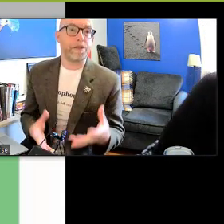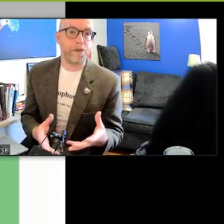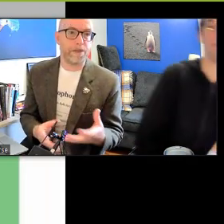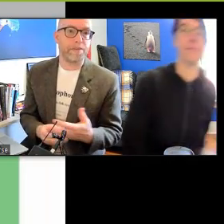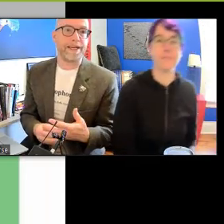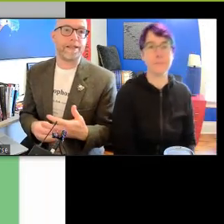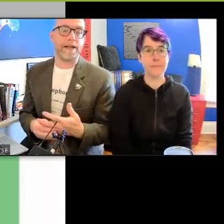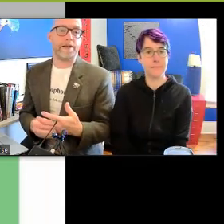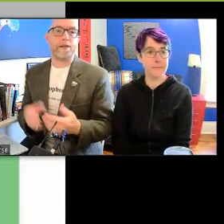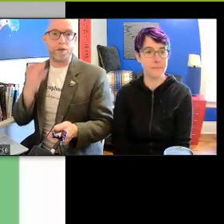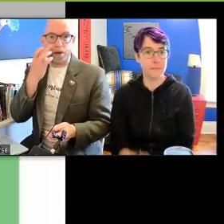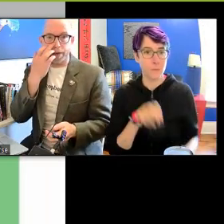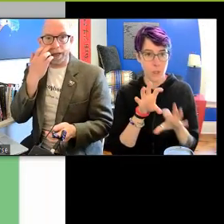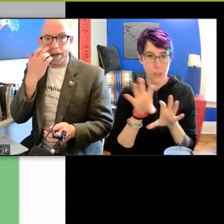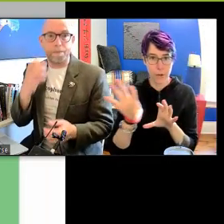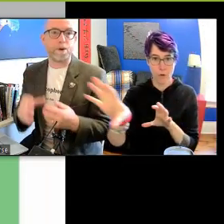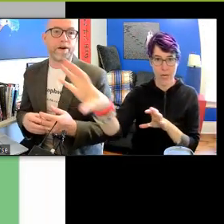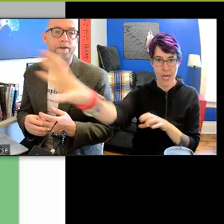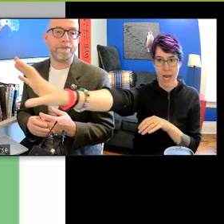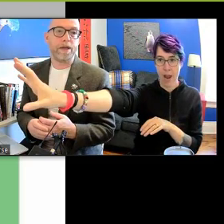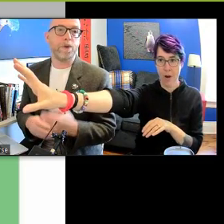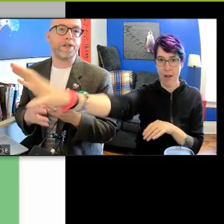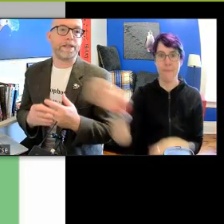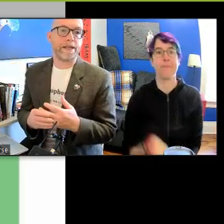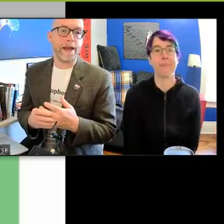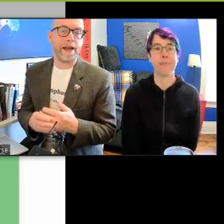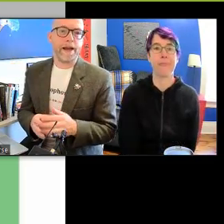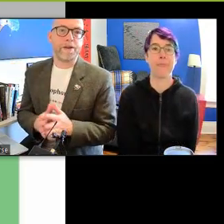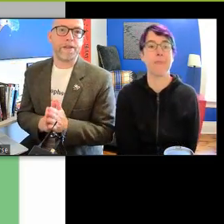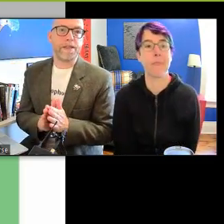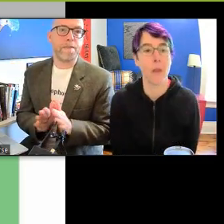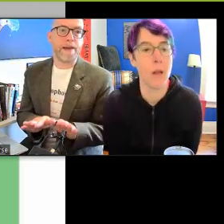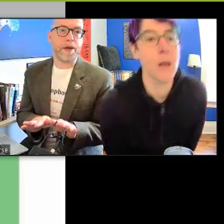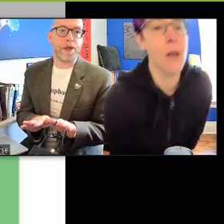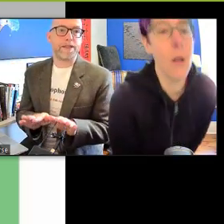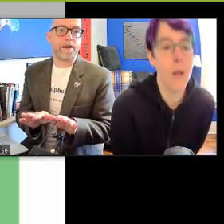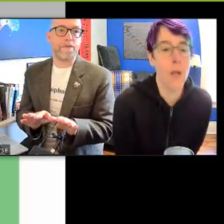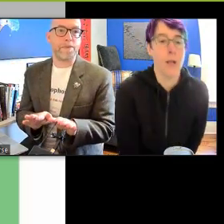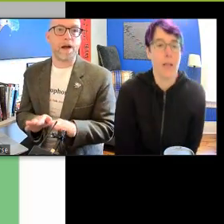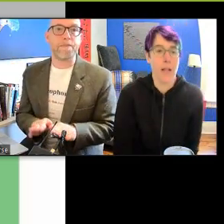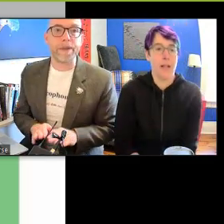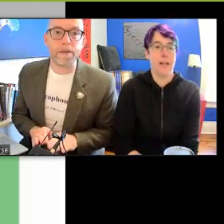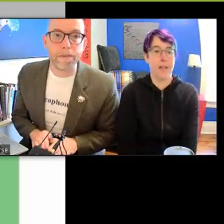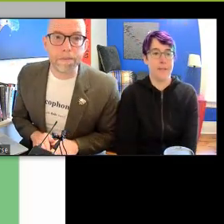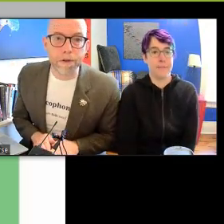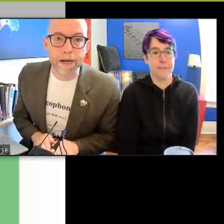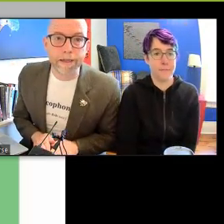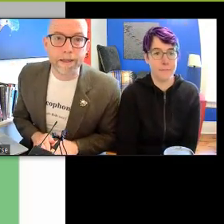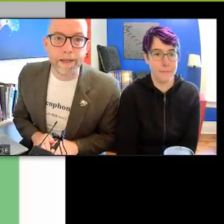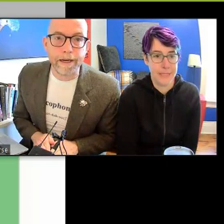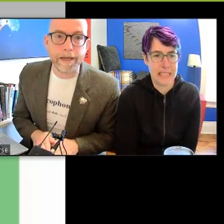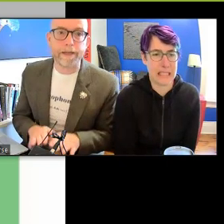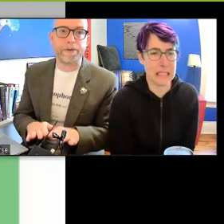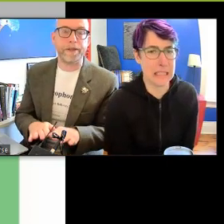see only two tips extend into the green border, which is today. And you can see the mammoth, second from the top, trying